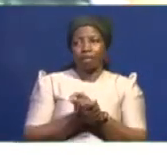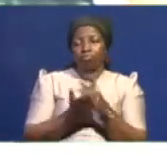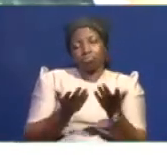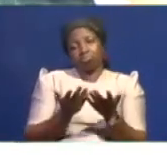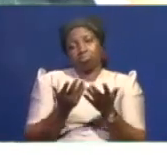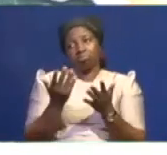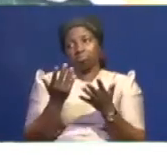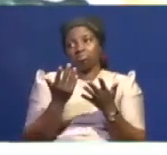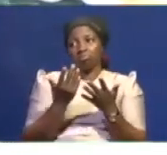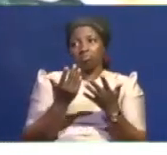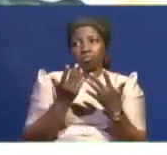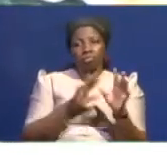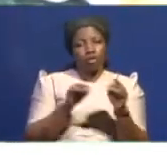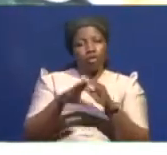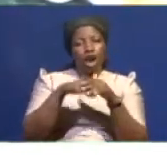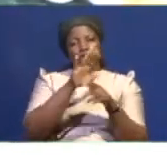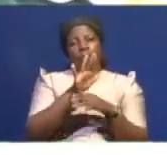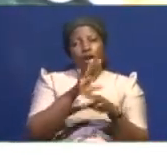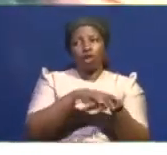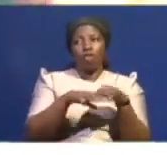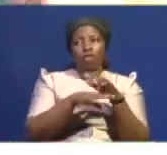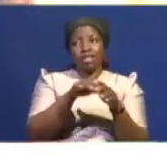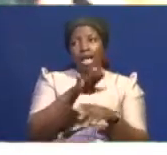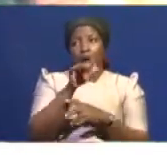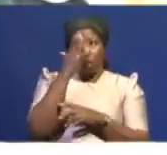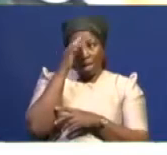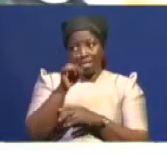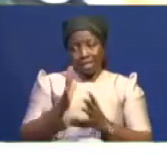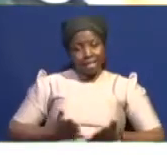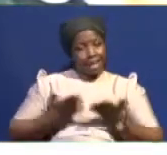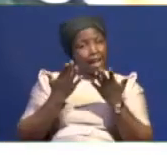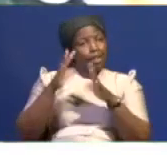to get out of their comfort zones, because this is sacrifice. You cannot do something